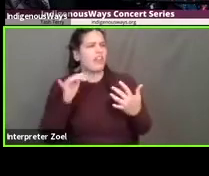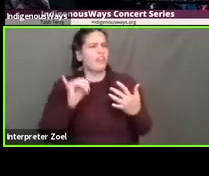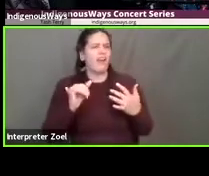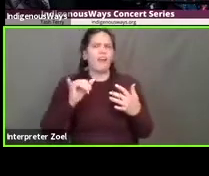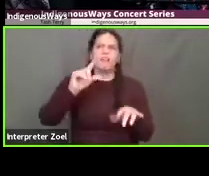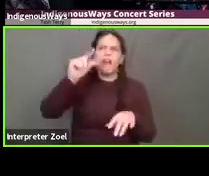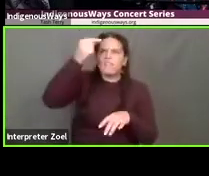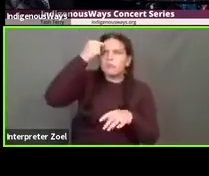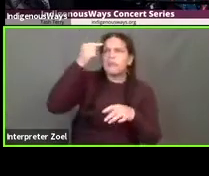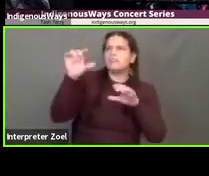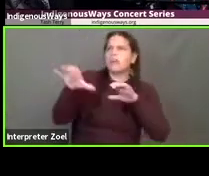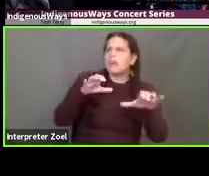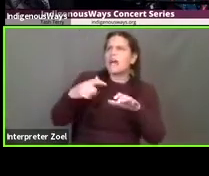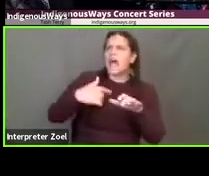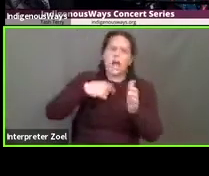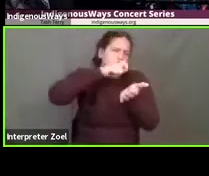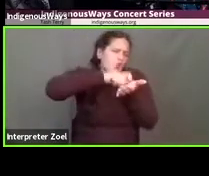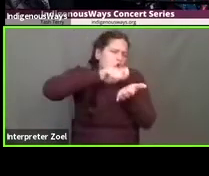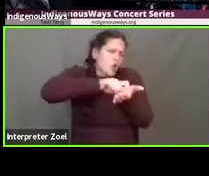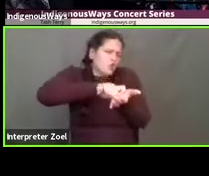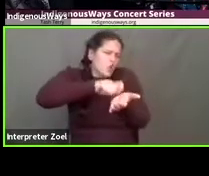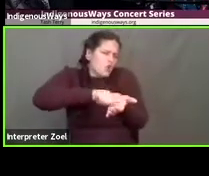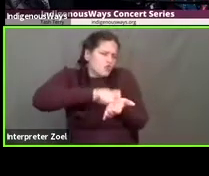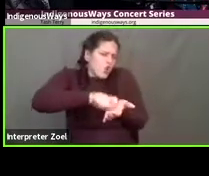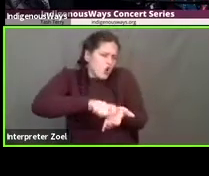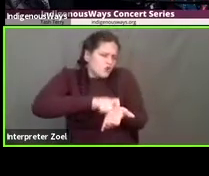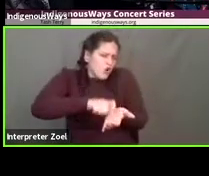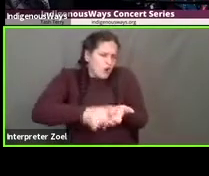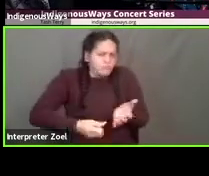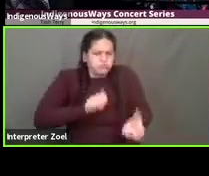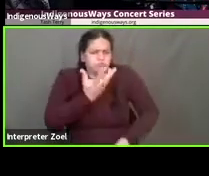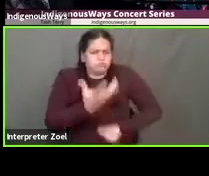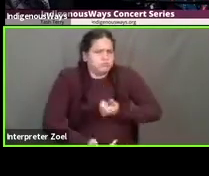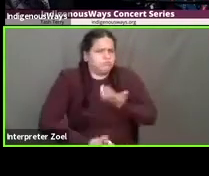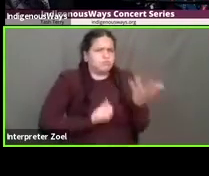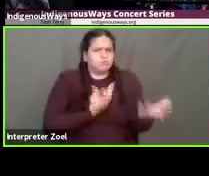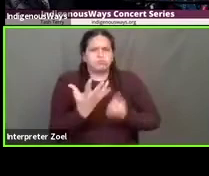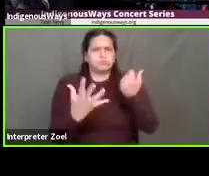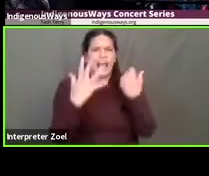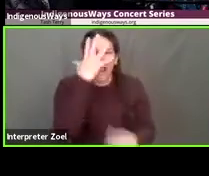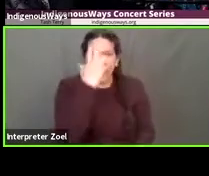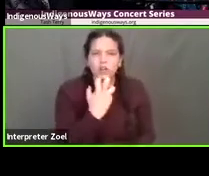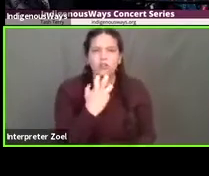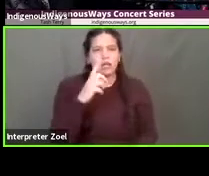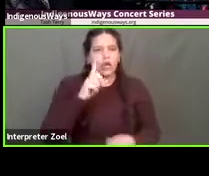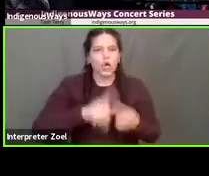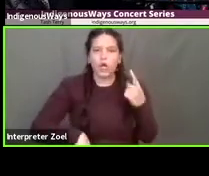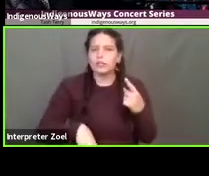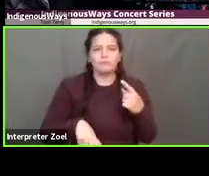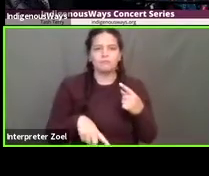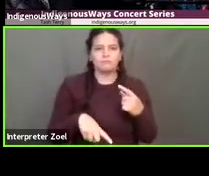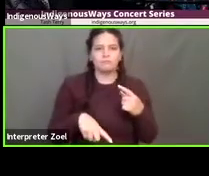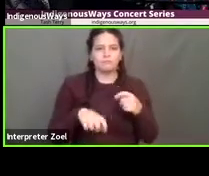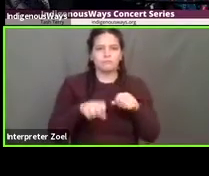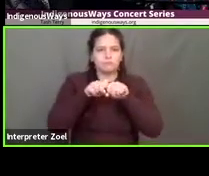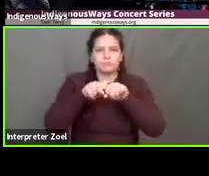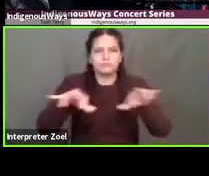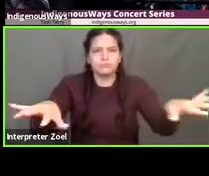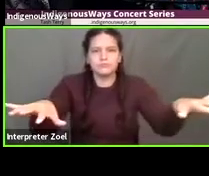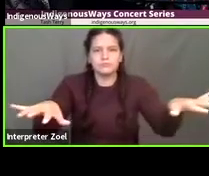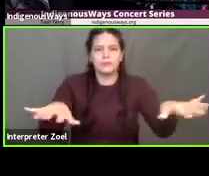And I wrote and I wrote and I wrote and I wrote and I was just angry and I just couldn't put that stuff out there. So I'm so glad that you